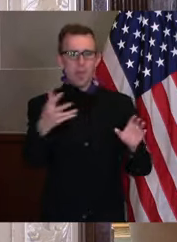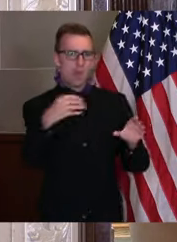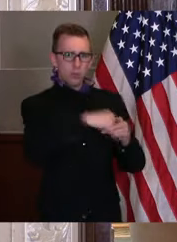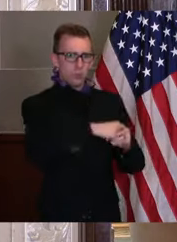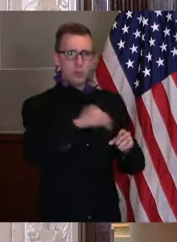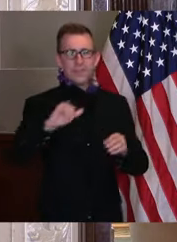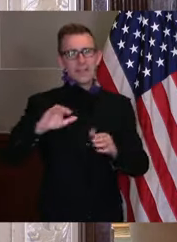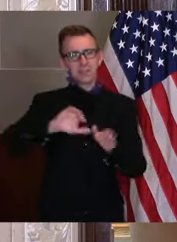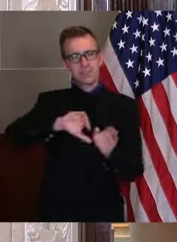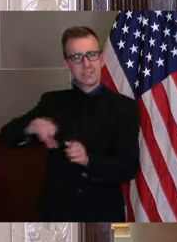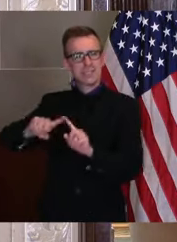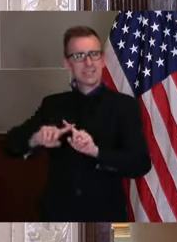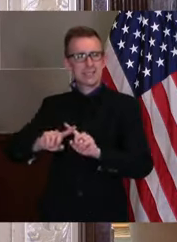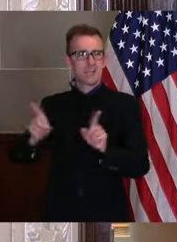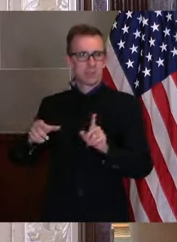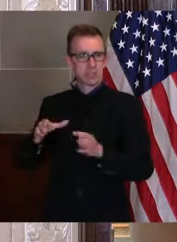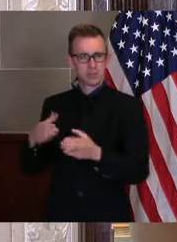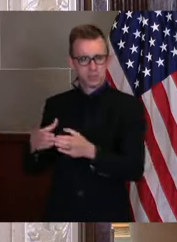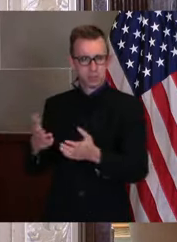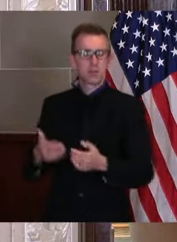them differently. And